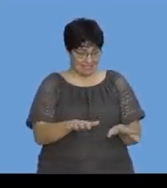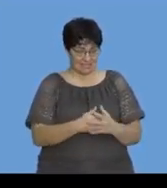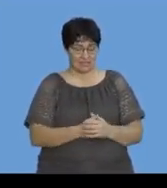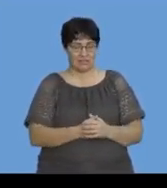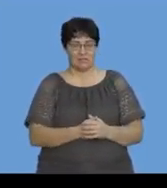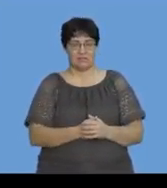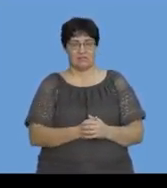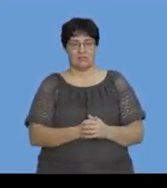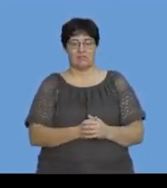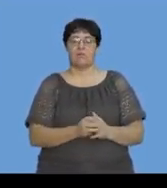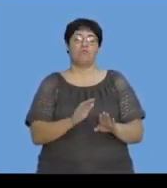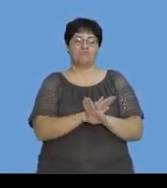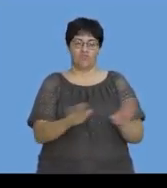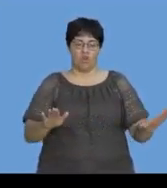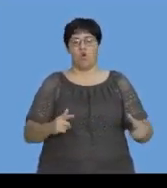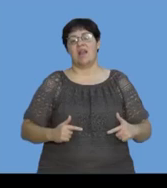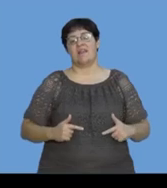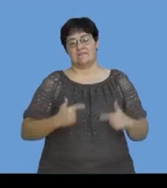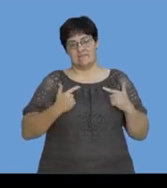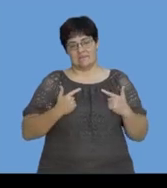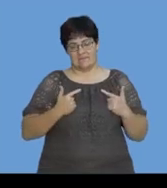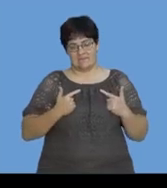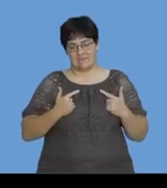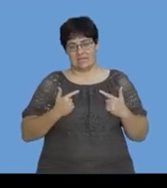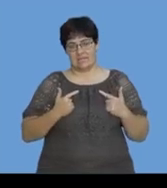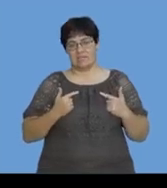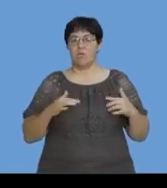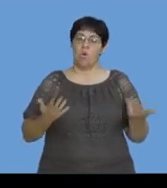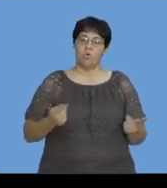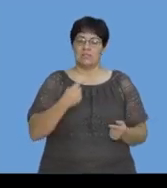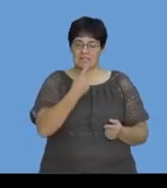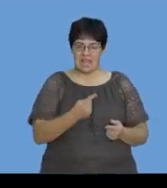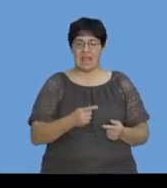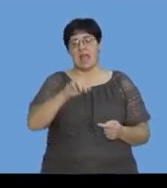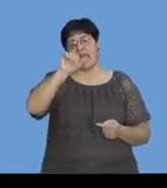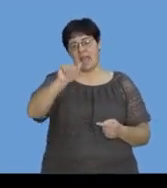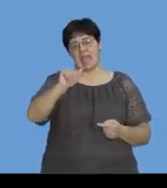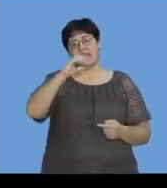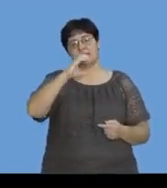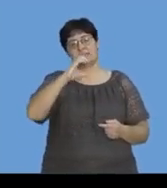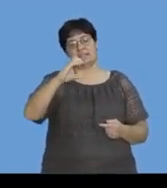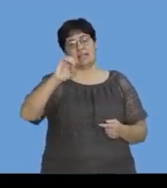Viruses are non-living, or you could have said